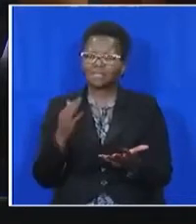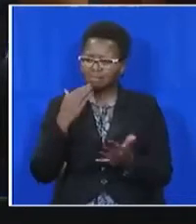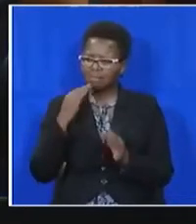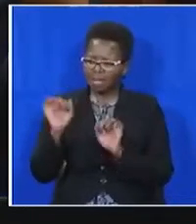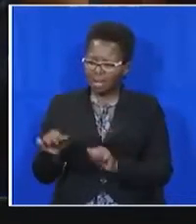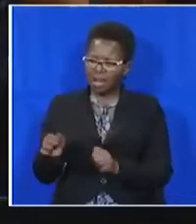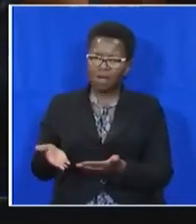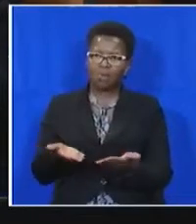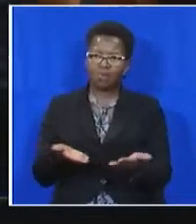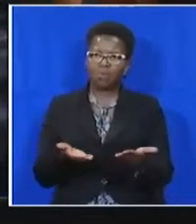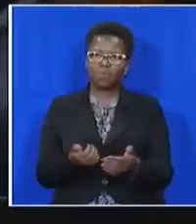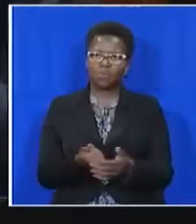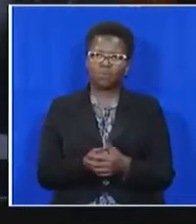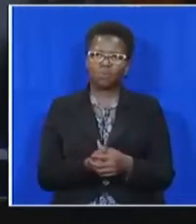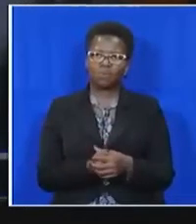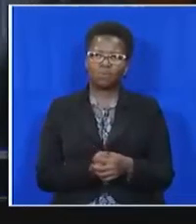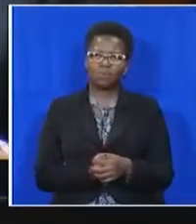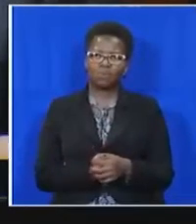so.